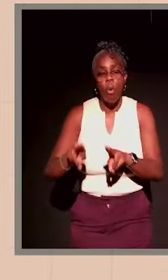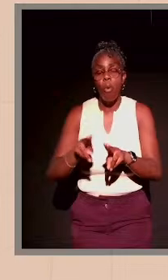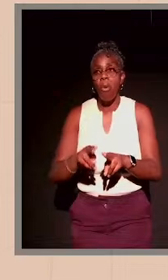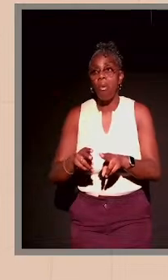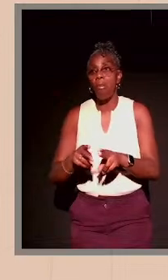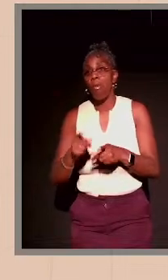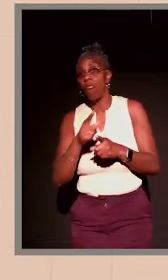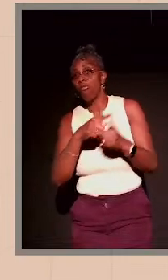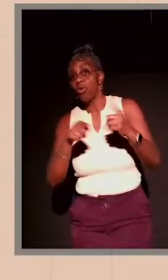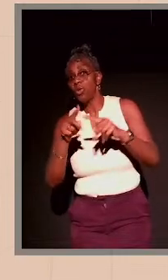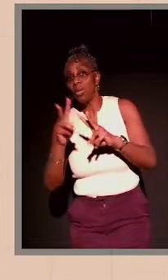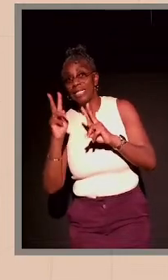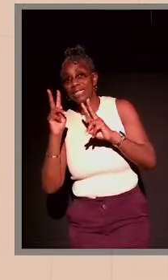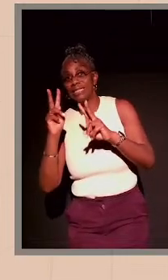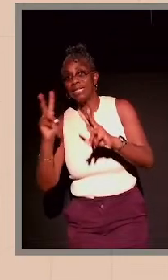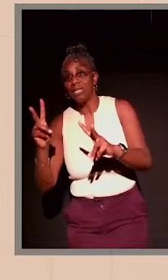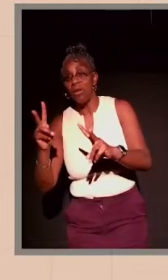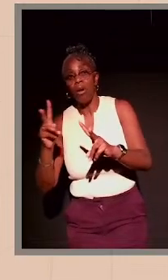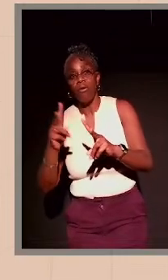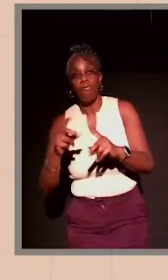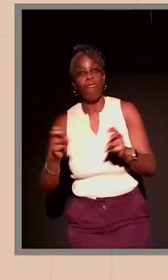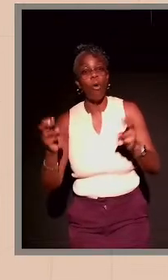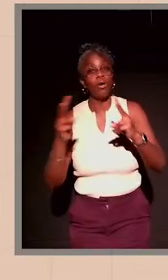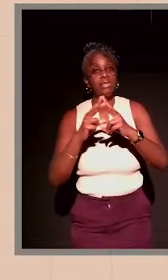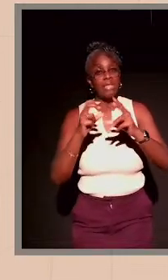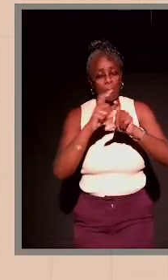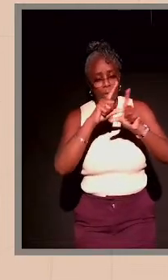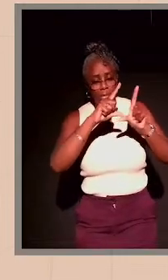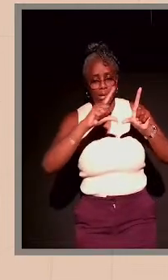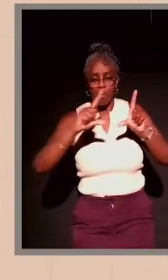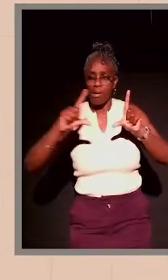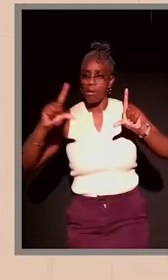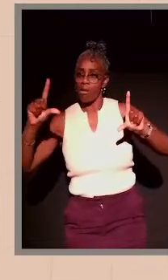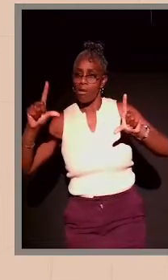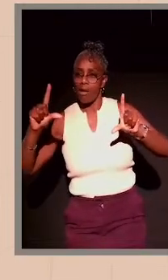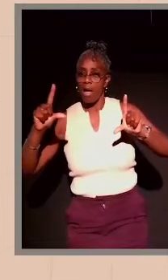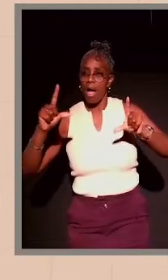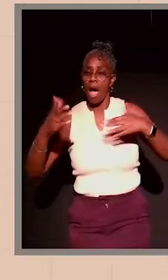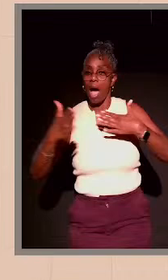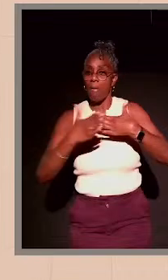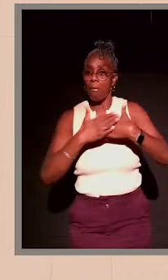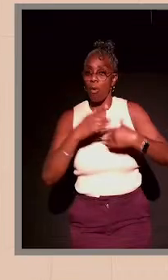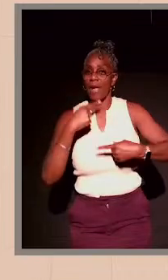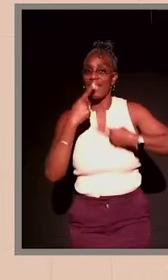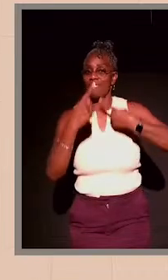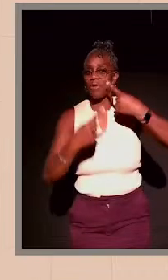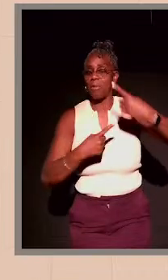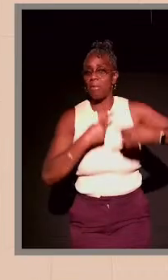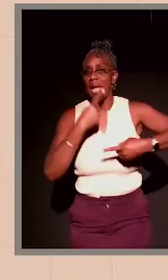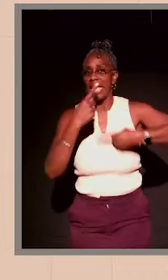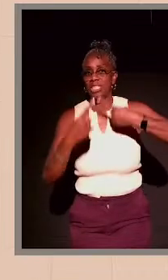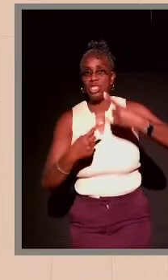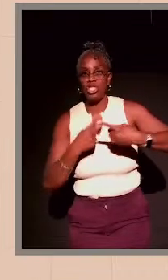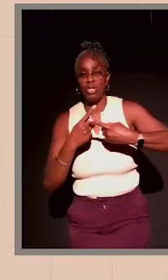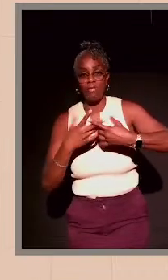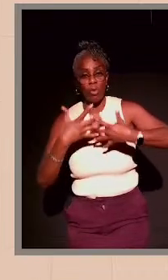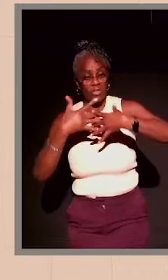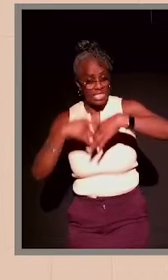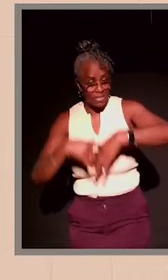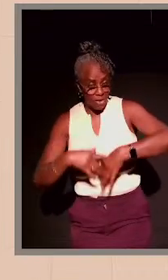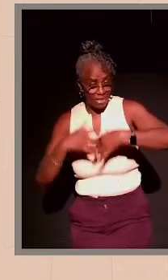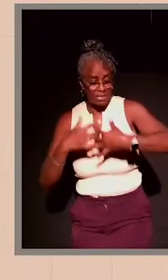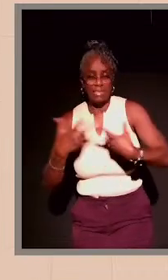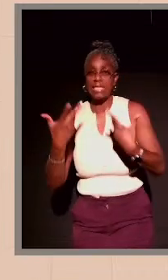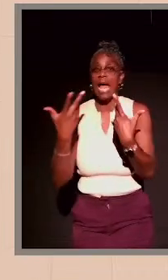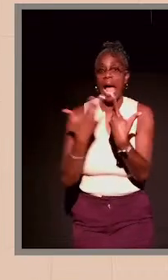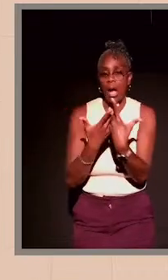with a brief overview of double wide and goes into further detail regarding the devices with which I use to control it.